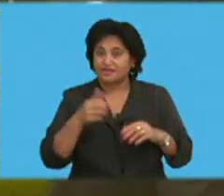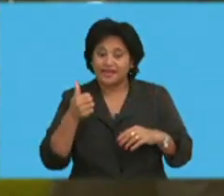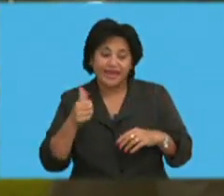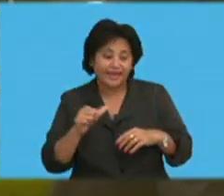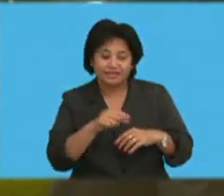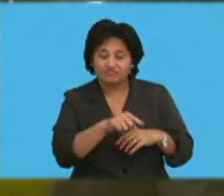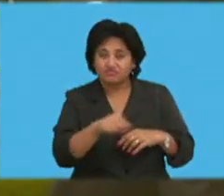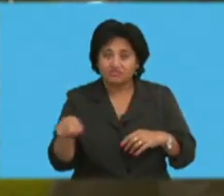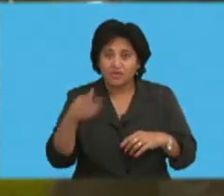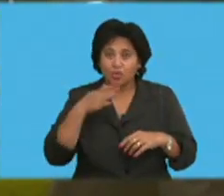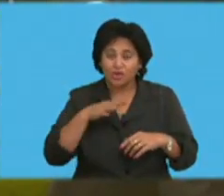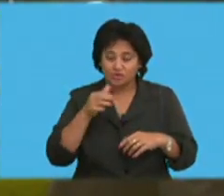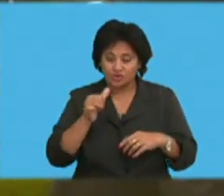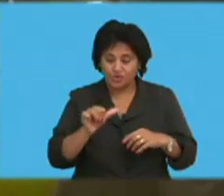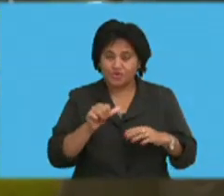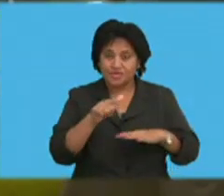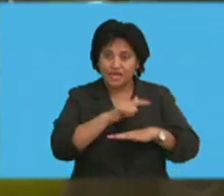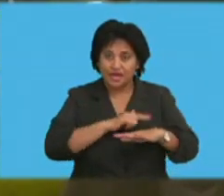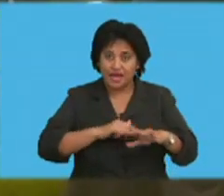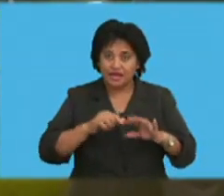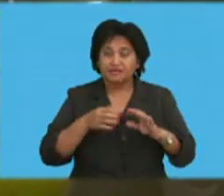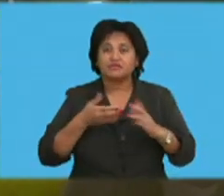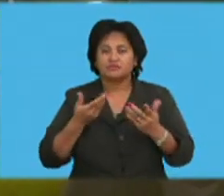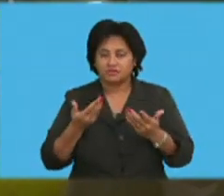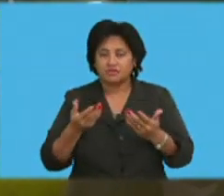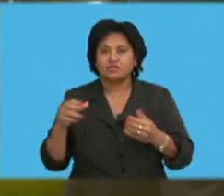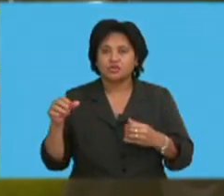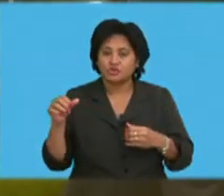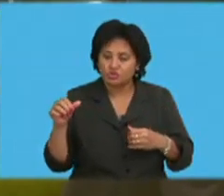27 or under any written law, shall revert